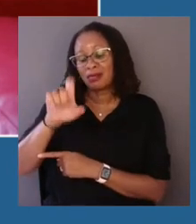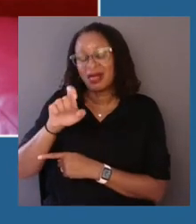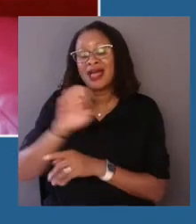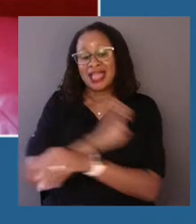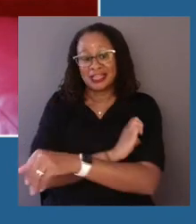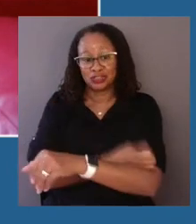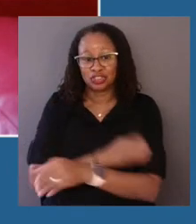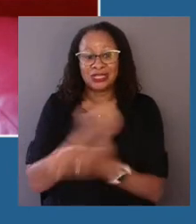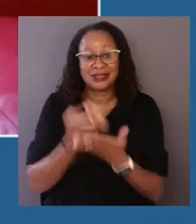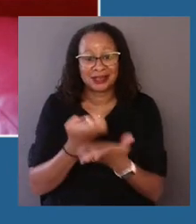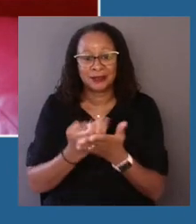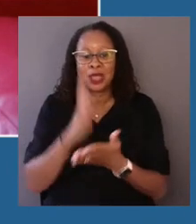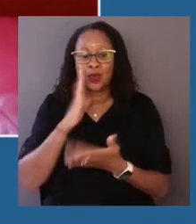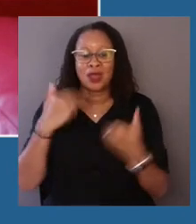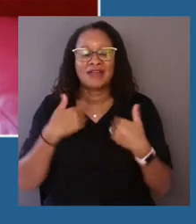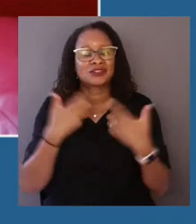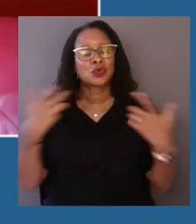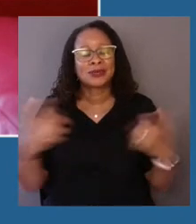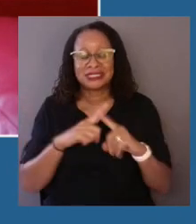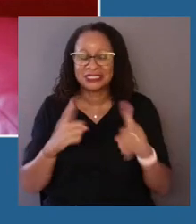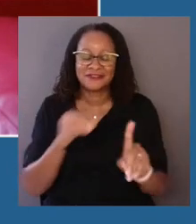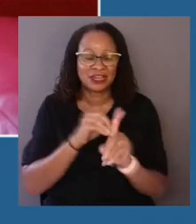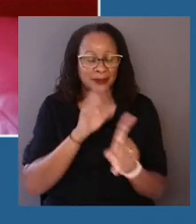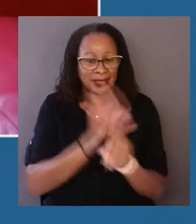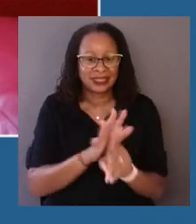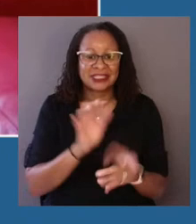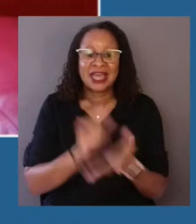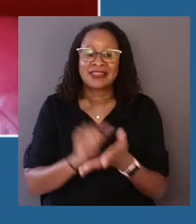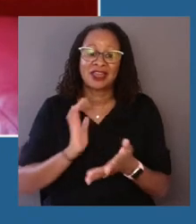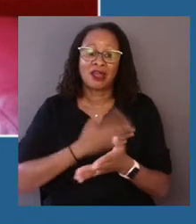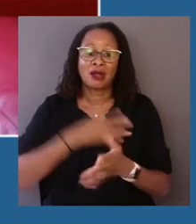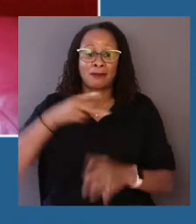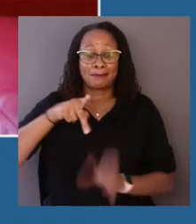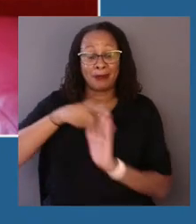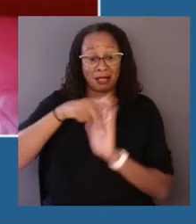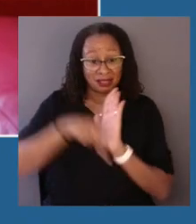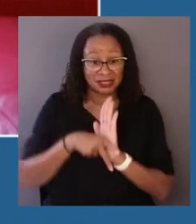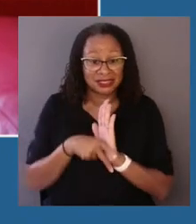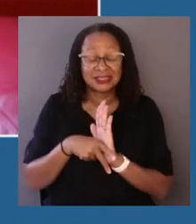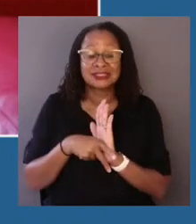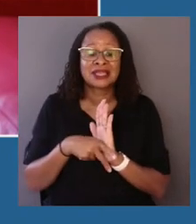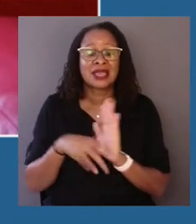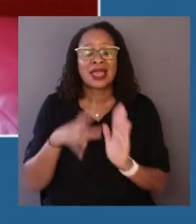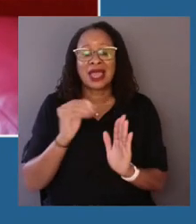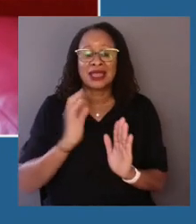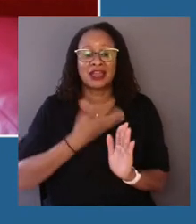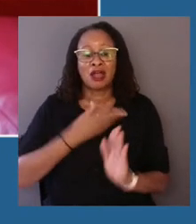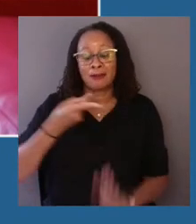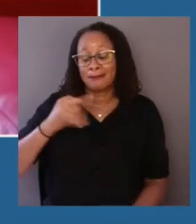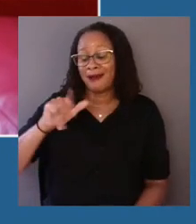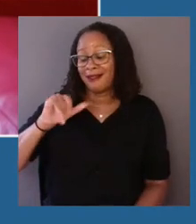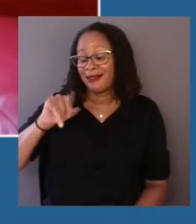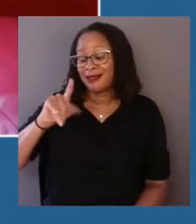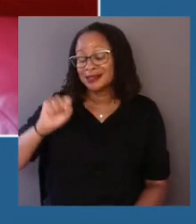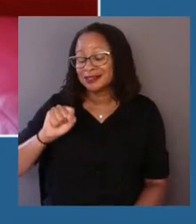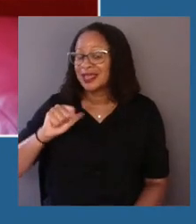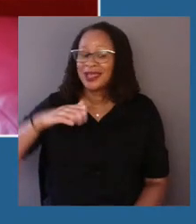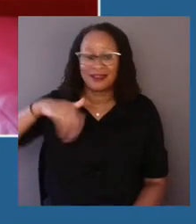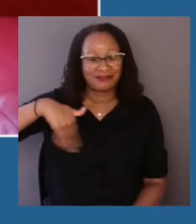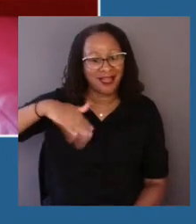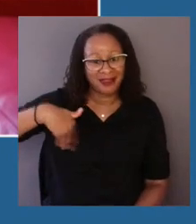so many different impacts that our policies and our pilots haven't even